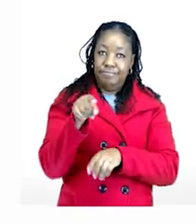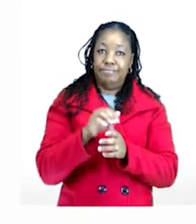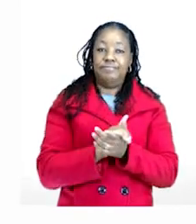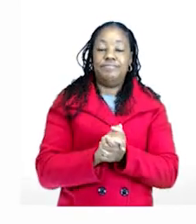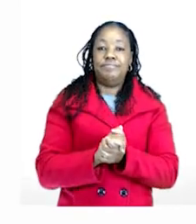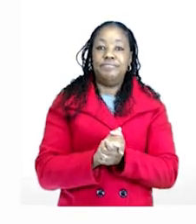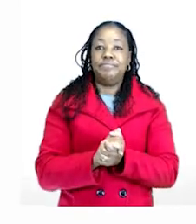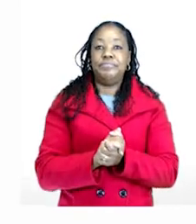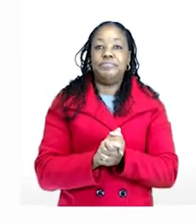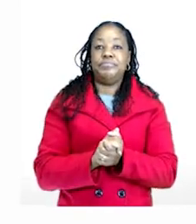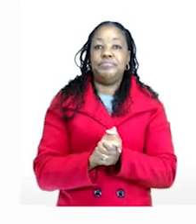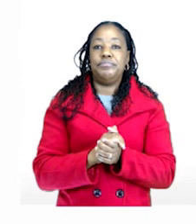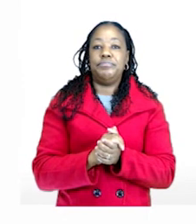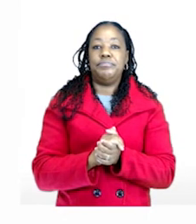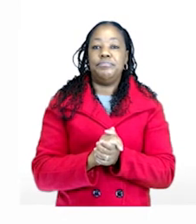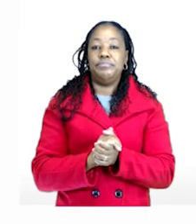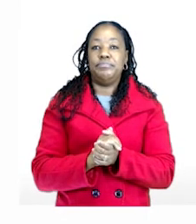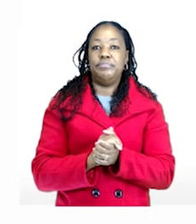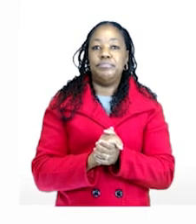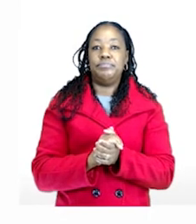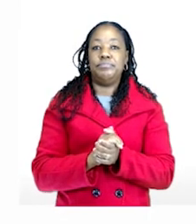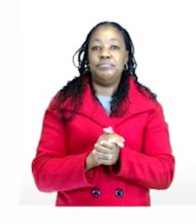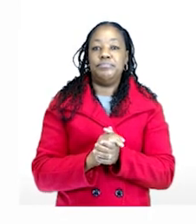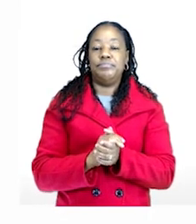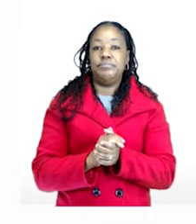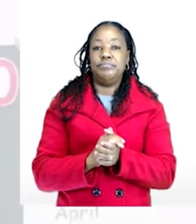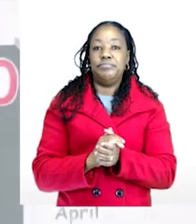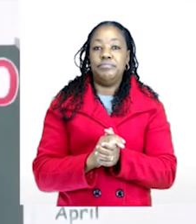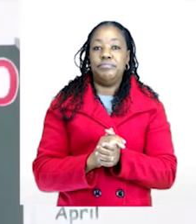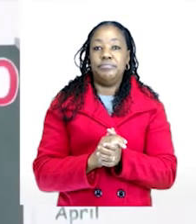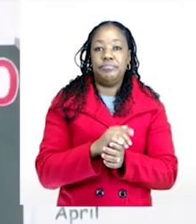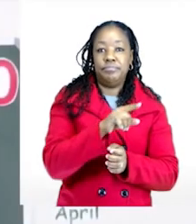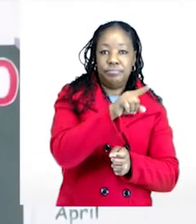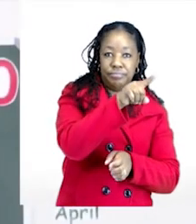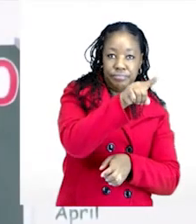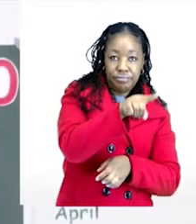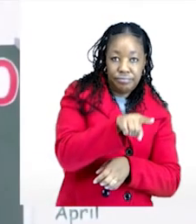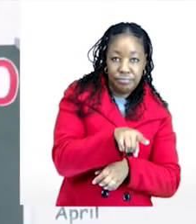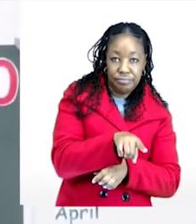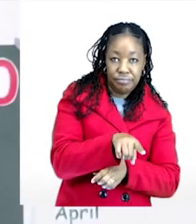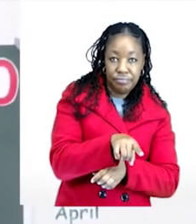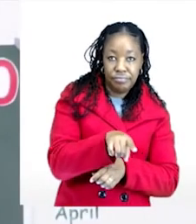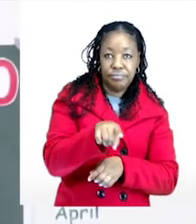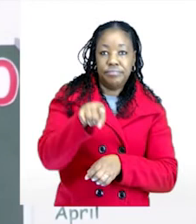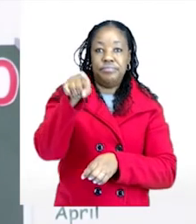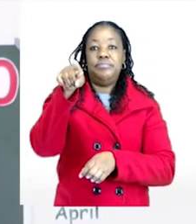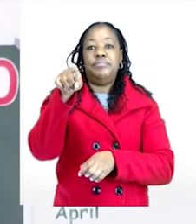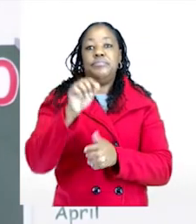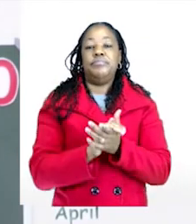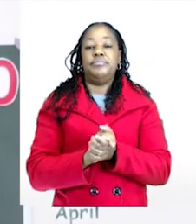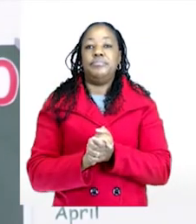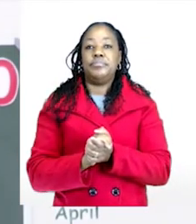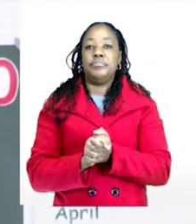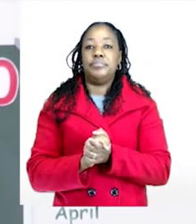It's from here, and we go up. That is how it looks in the booklet. Right, now we